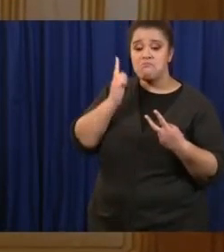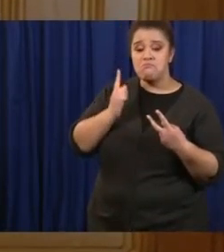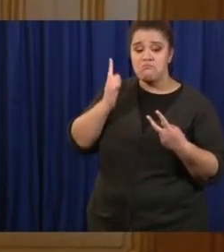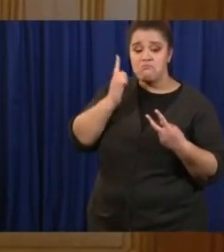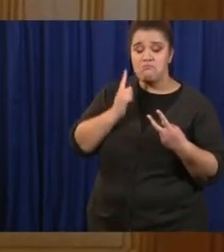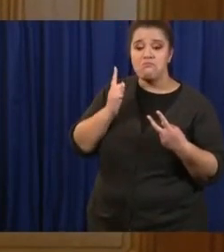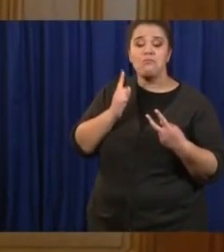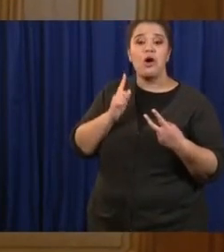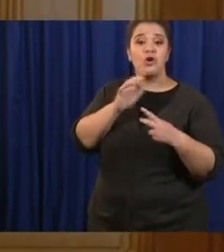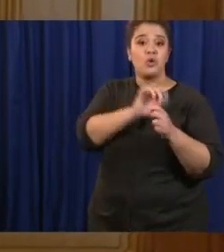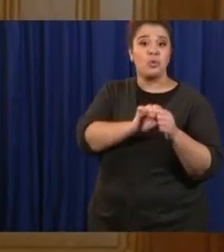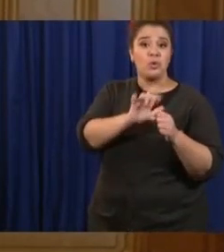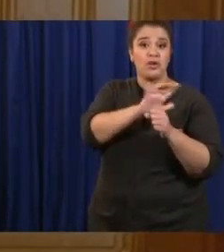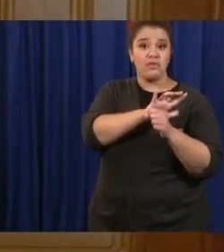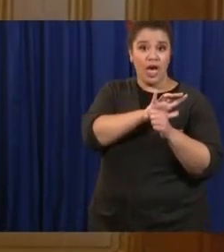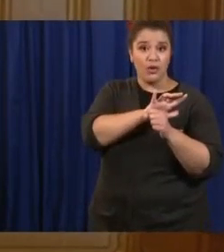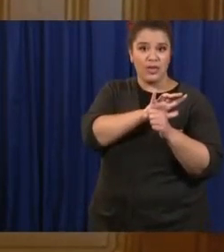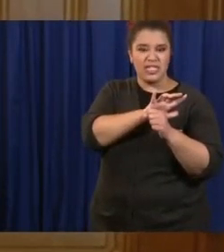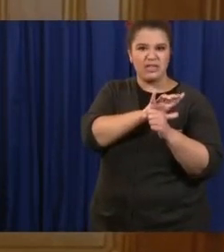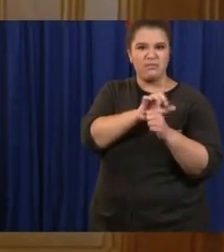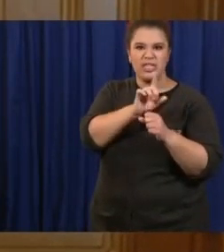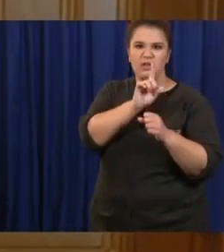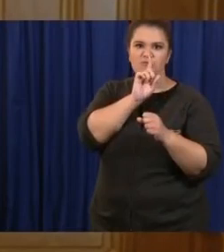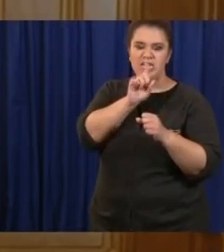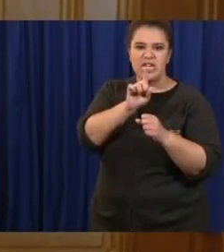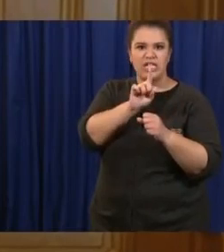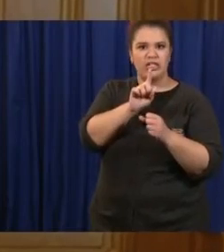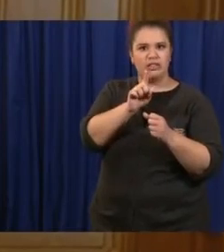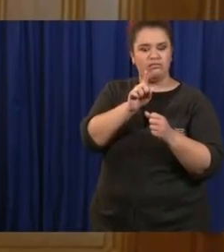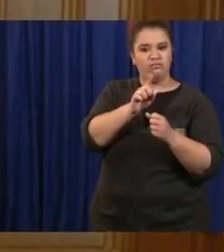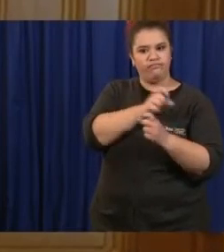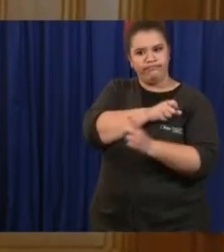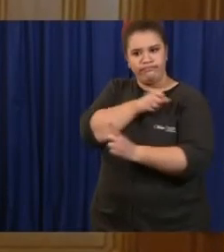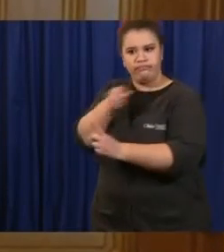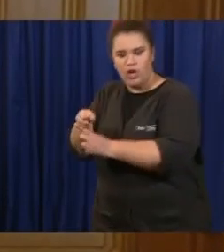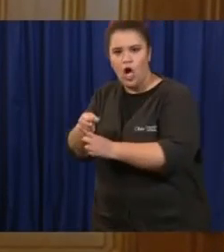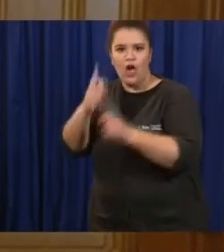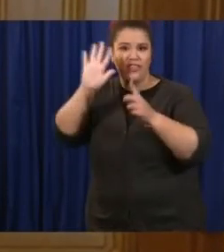the coronavirus be the driving factor when they make decisions?